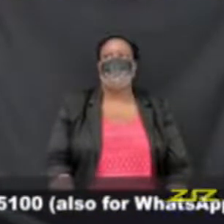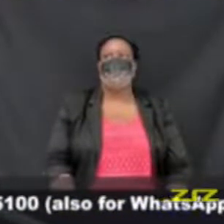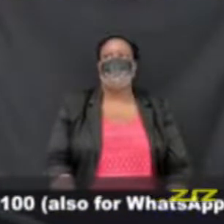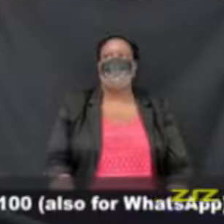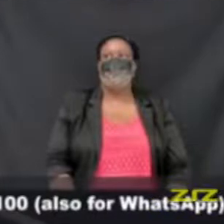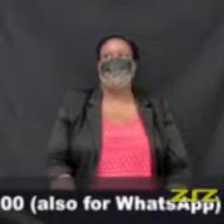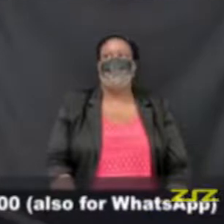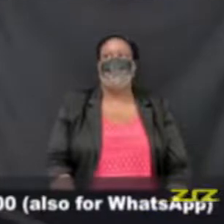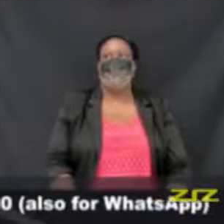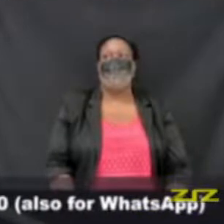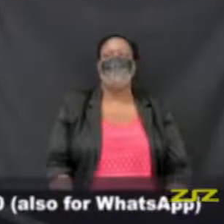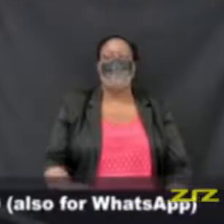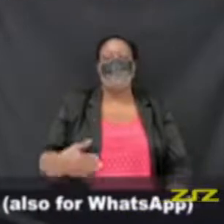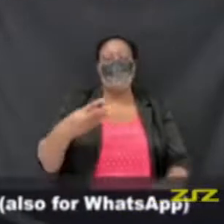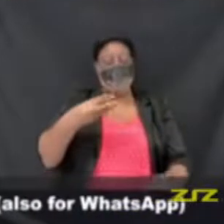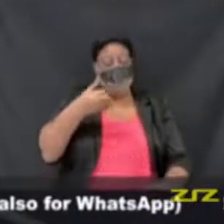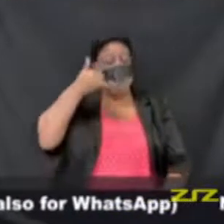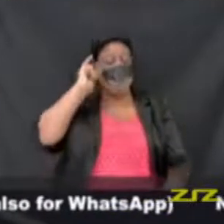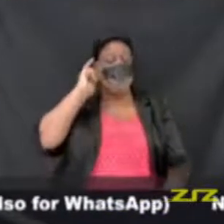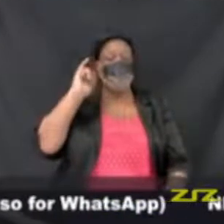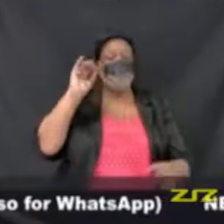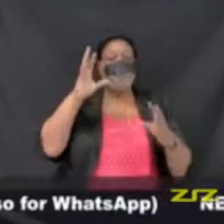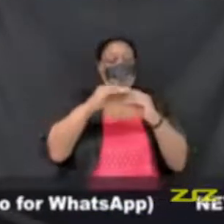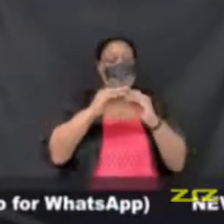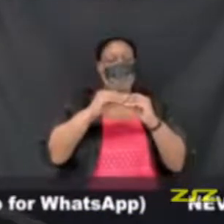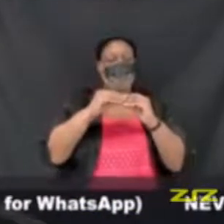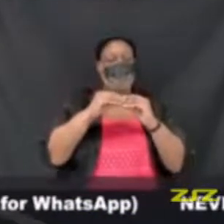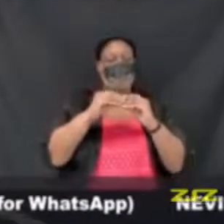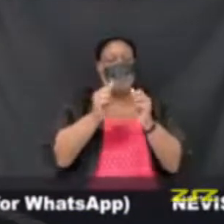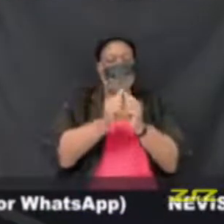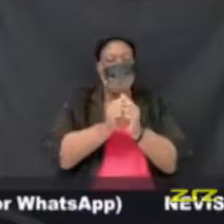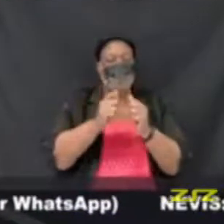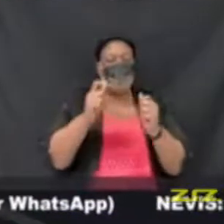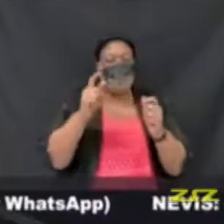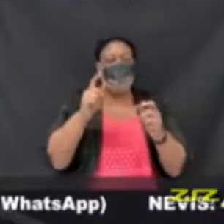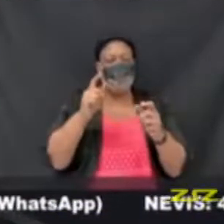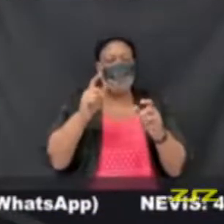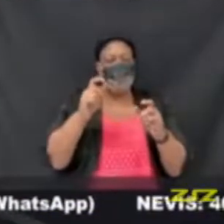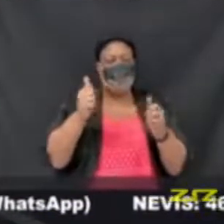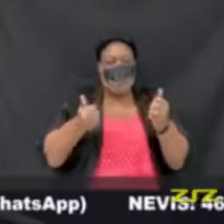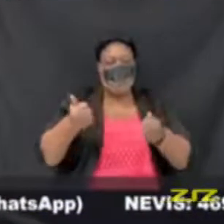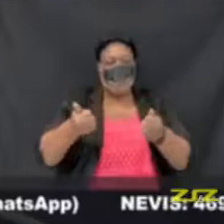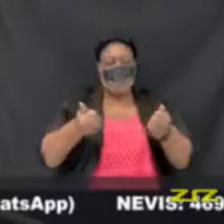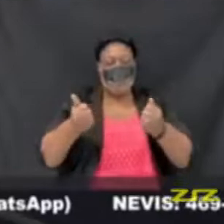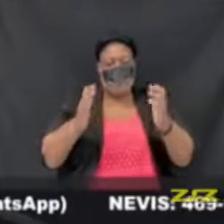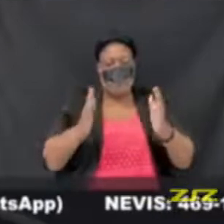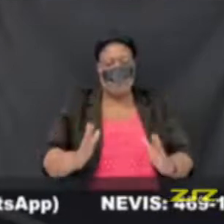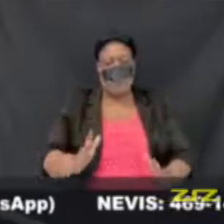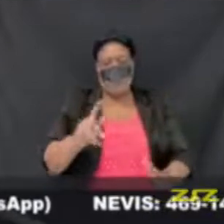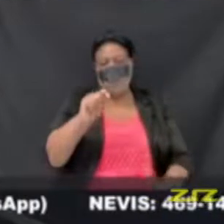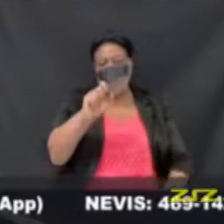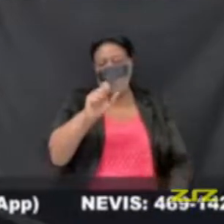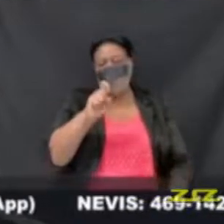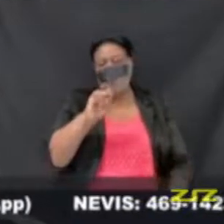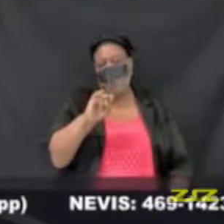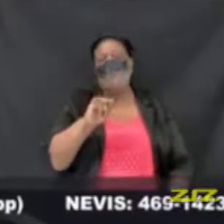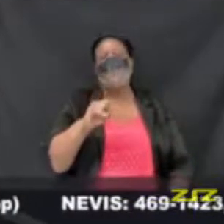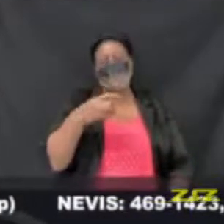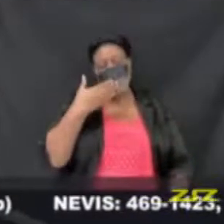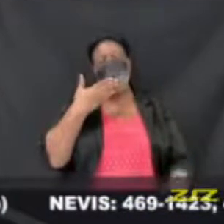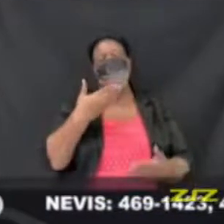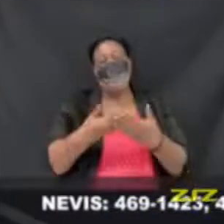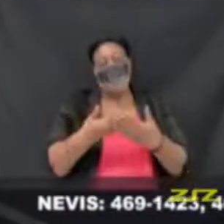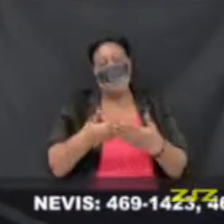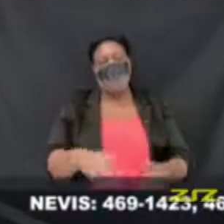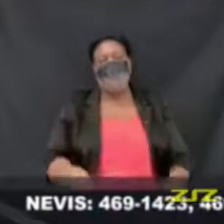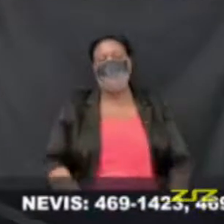the engagement yesterday with the taxi operators was great. We have been in discussion and in contact